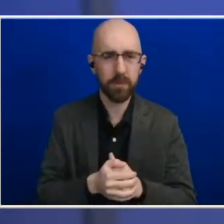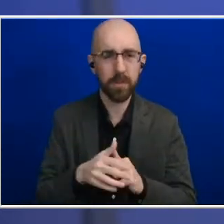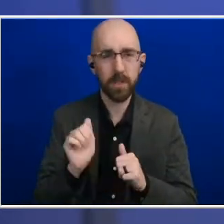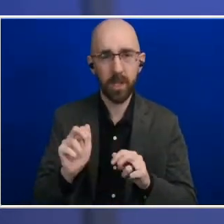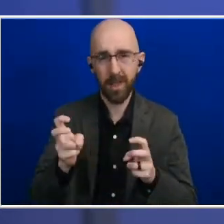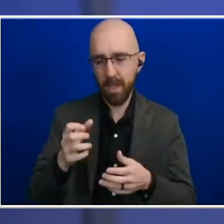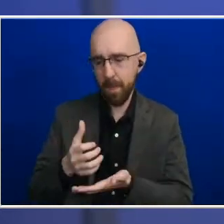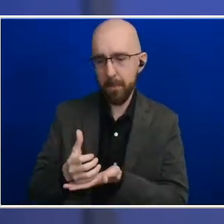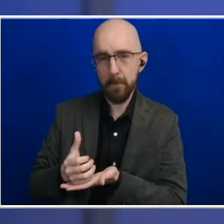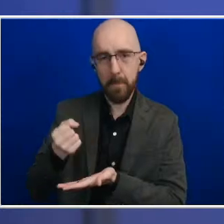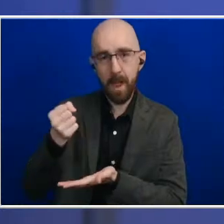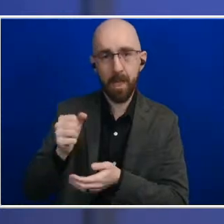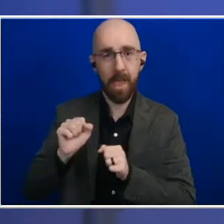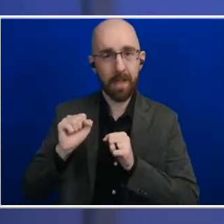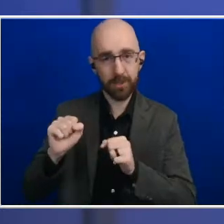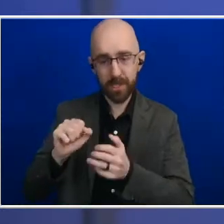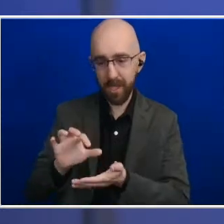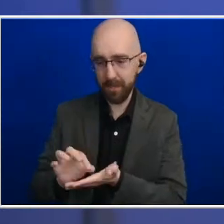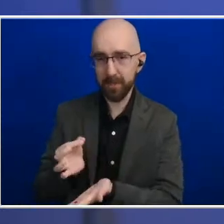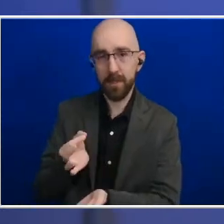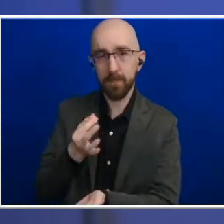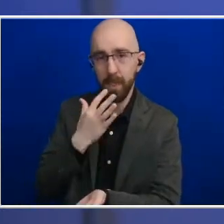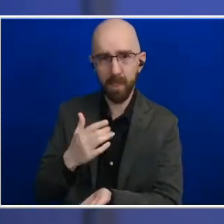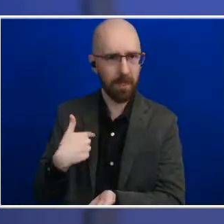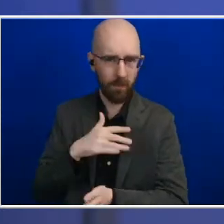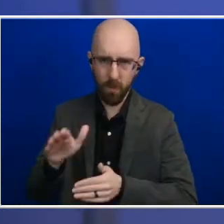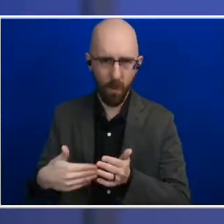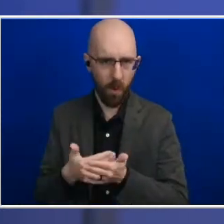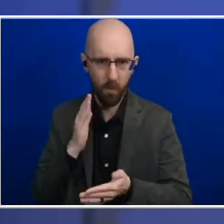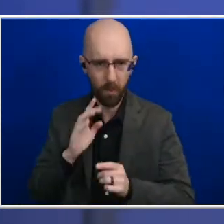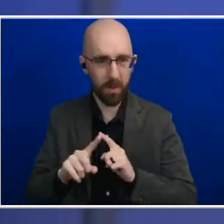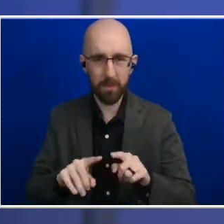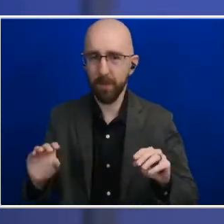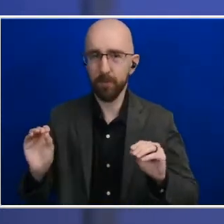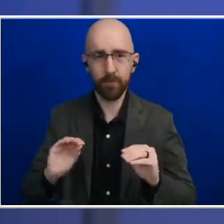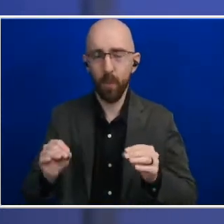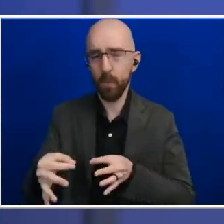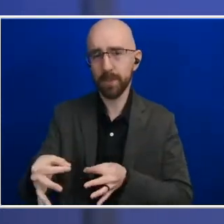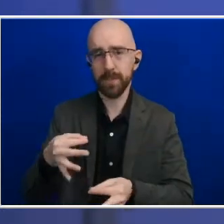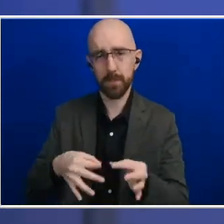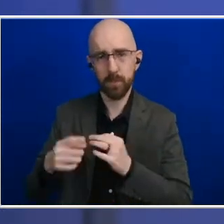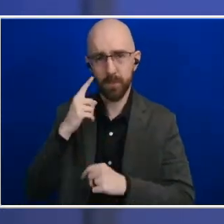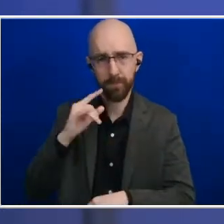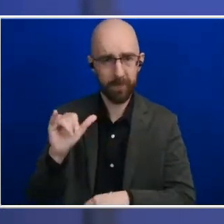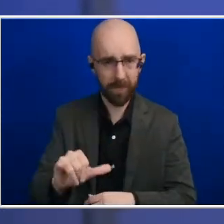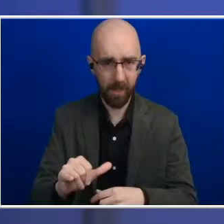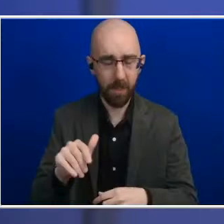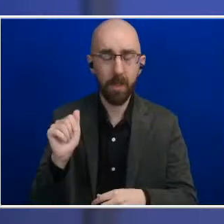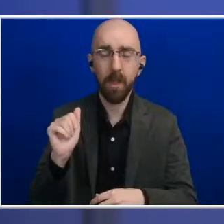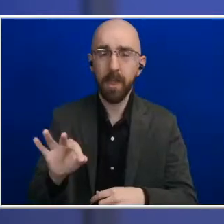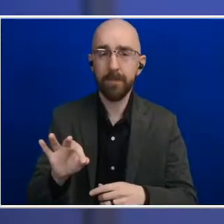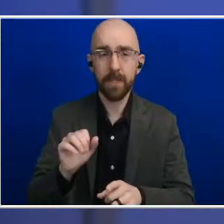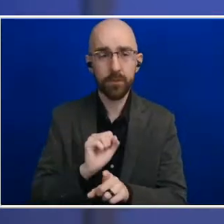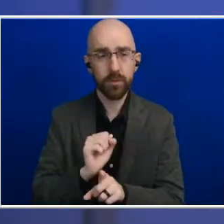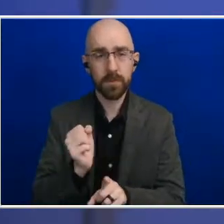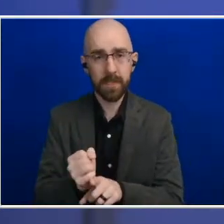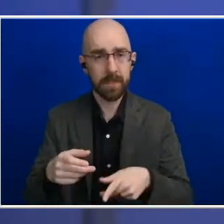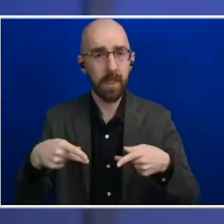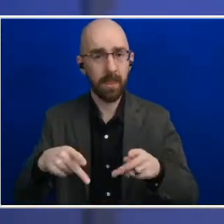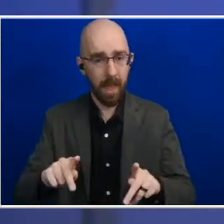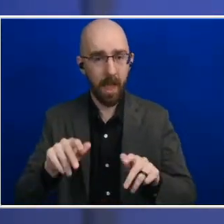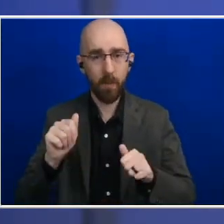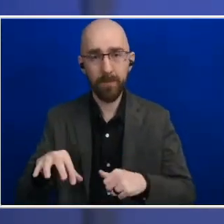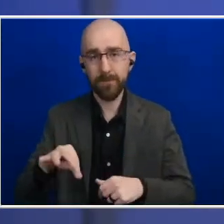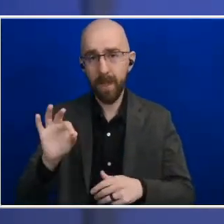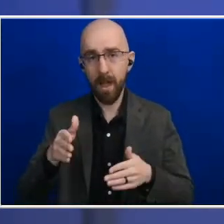in a pill, we would all be doing that, but there is no substitute for that. So if circumstances allow, if you can find a way to stay